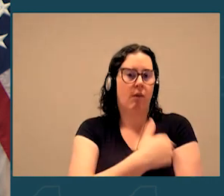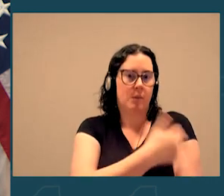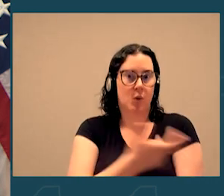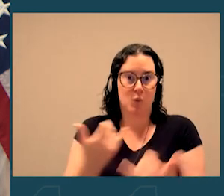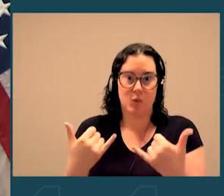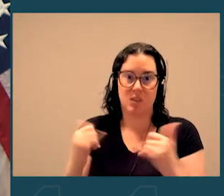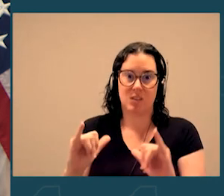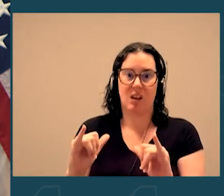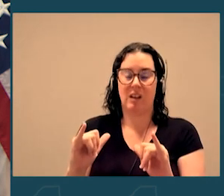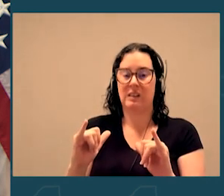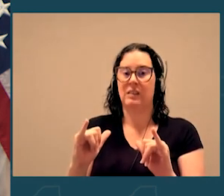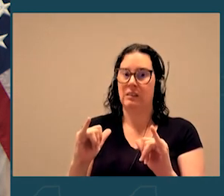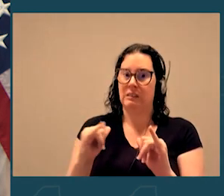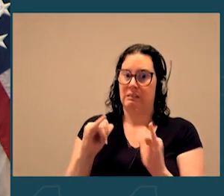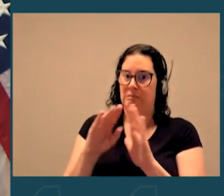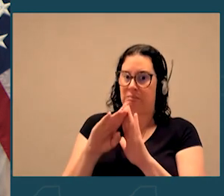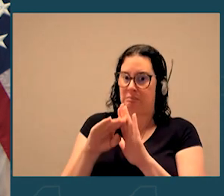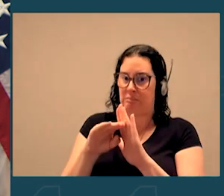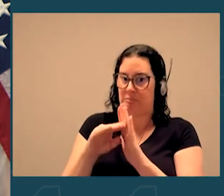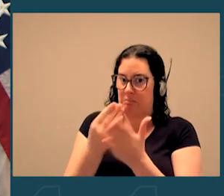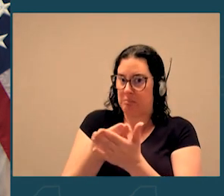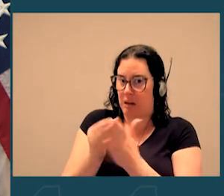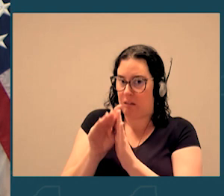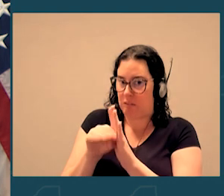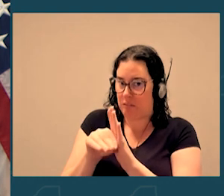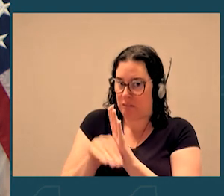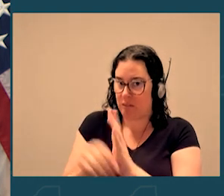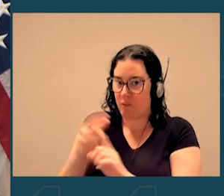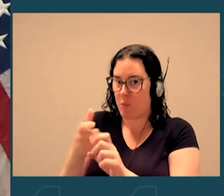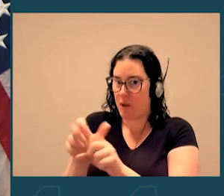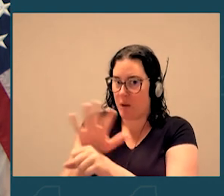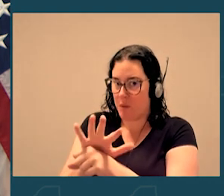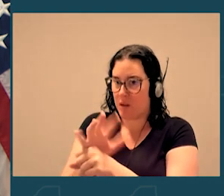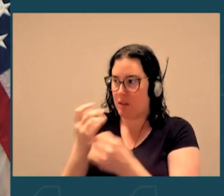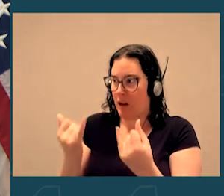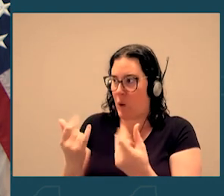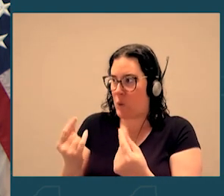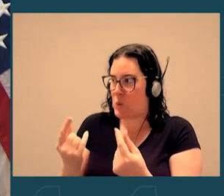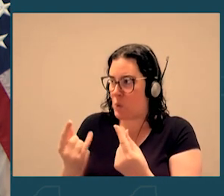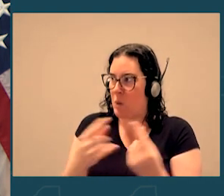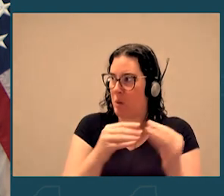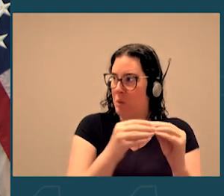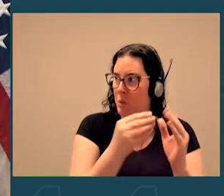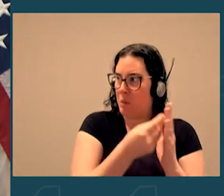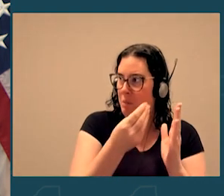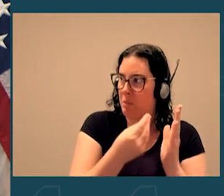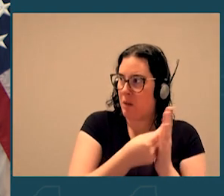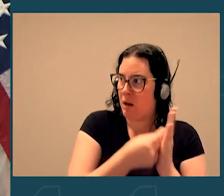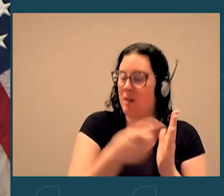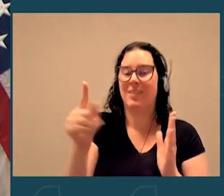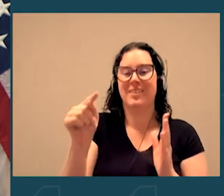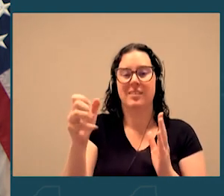from revenue loss from the pandemic. I understand that. Tom calls me all the time about it.